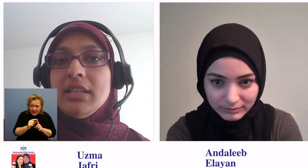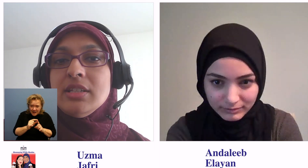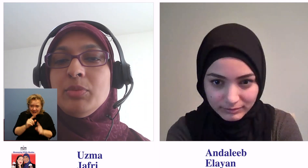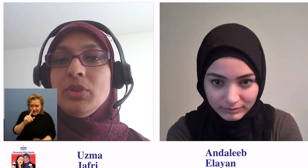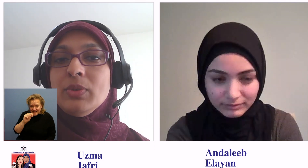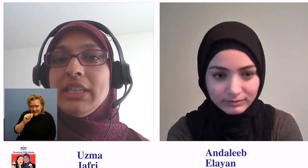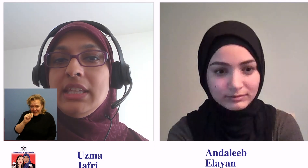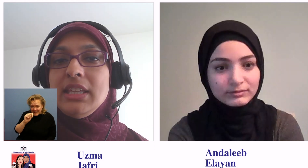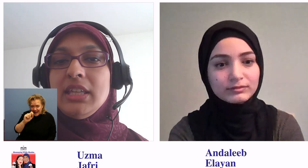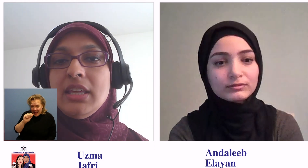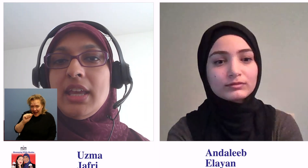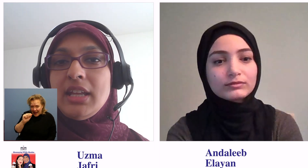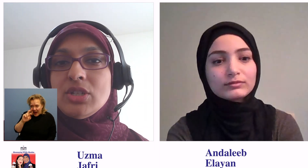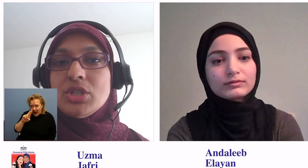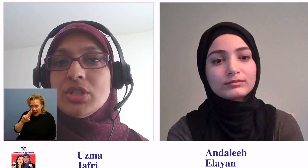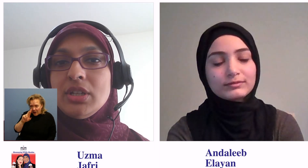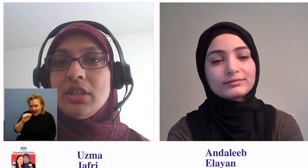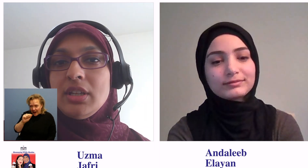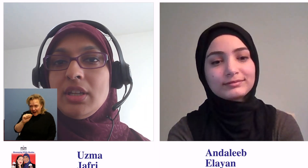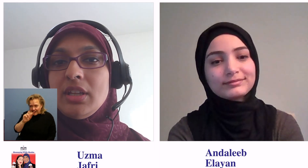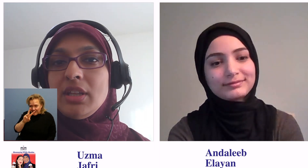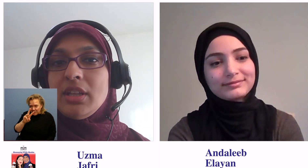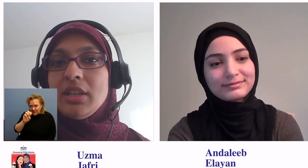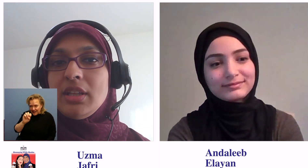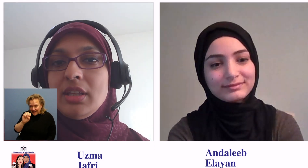-R-A-W-E-E-H.